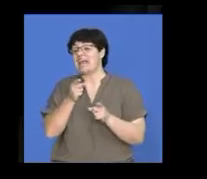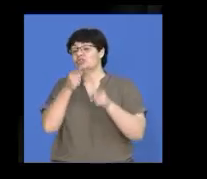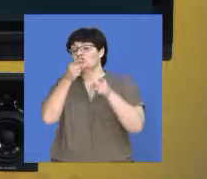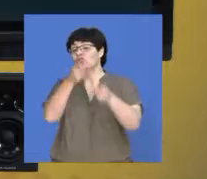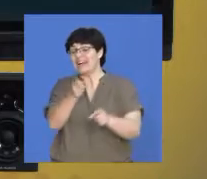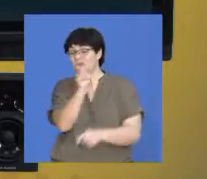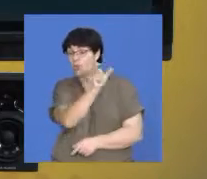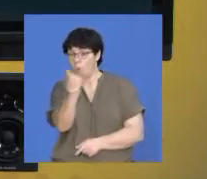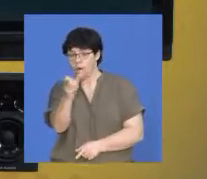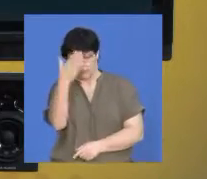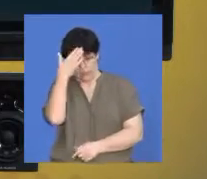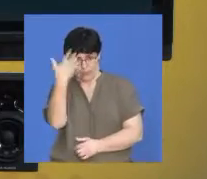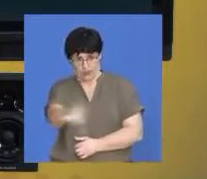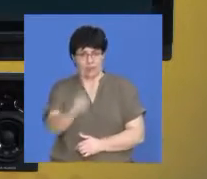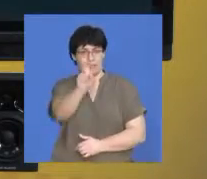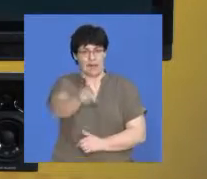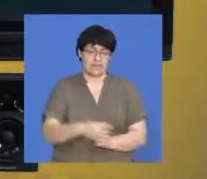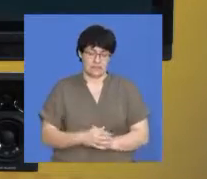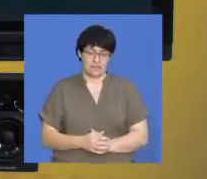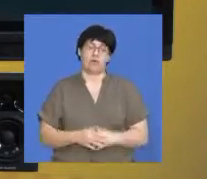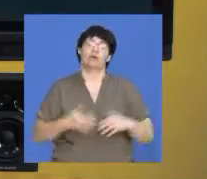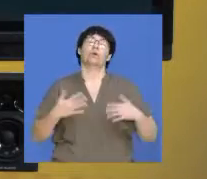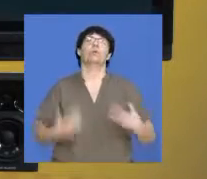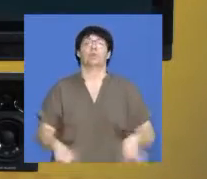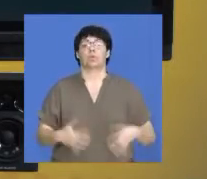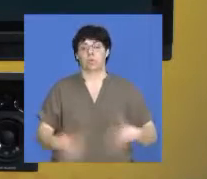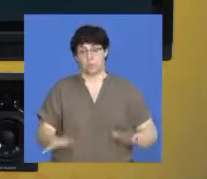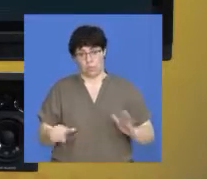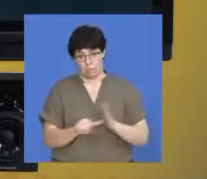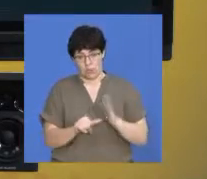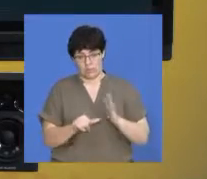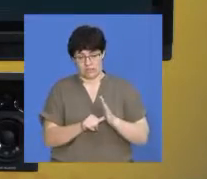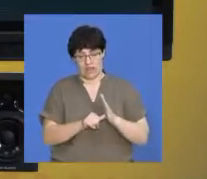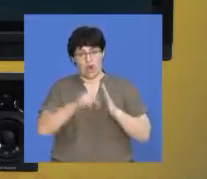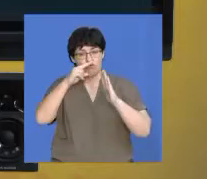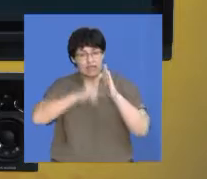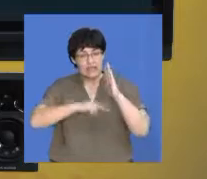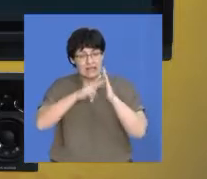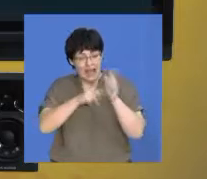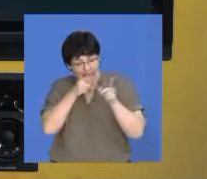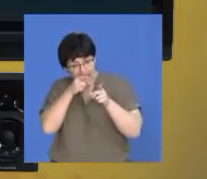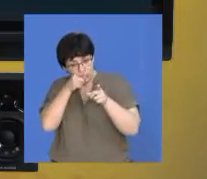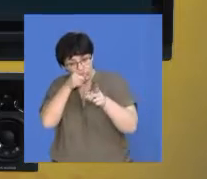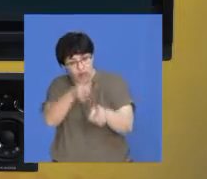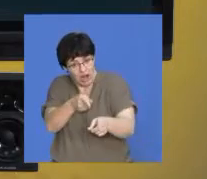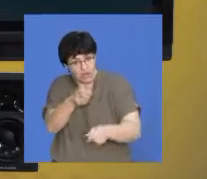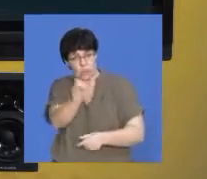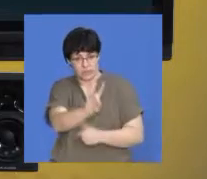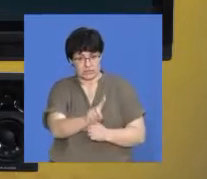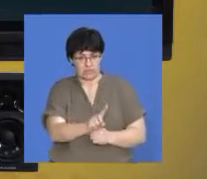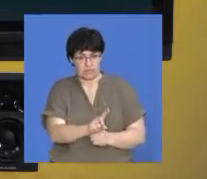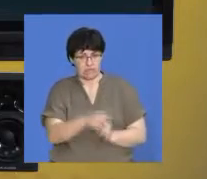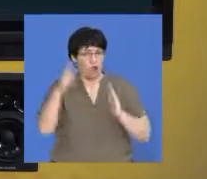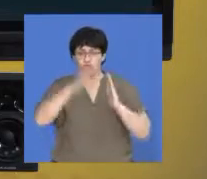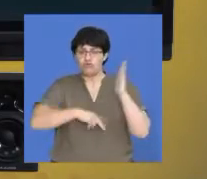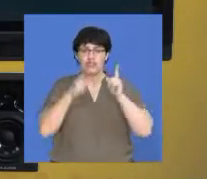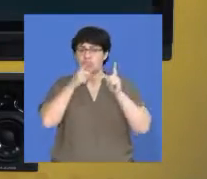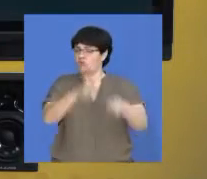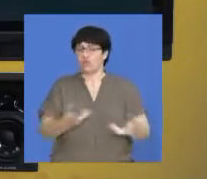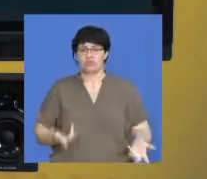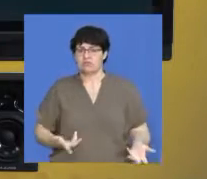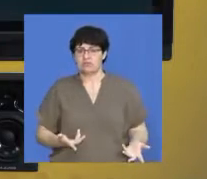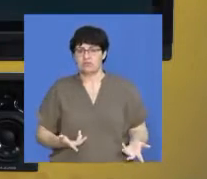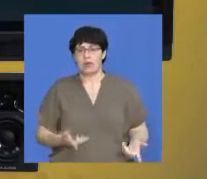words. It is very important to read instructions, because if you don't read